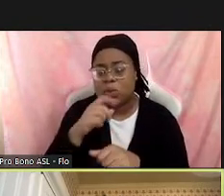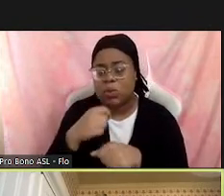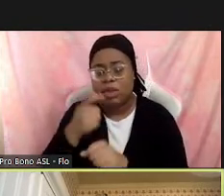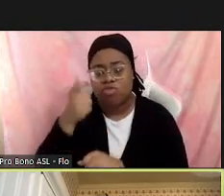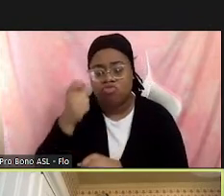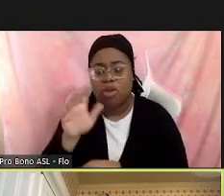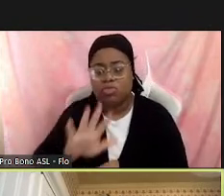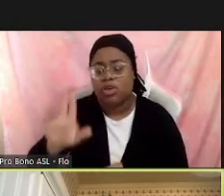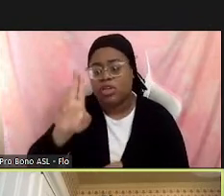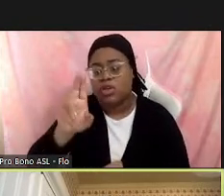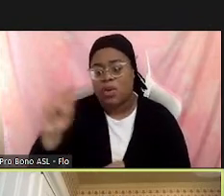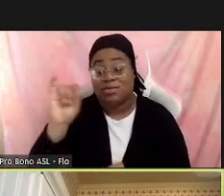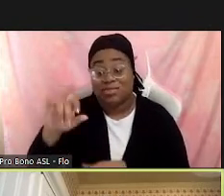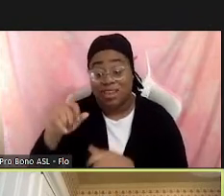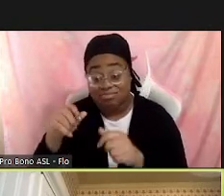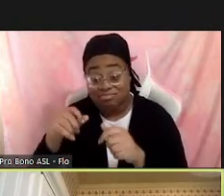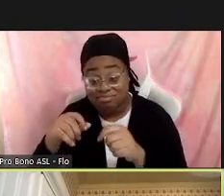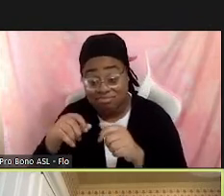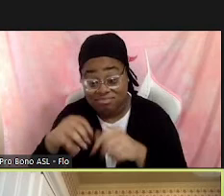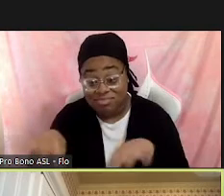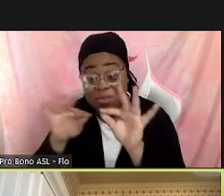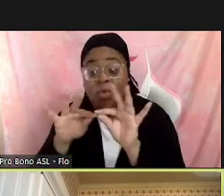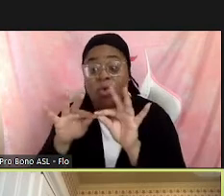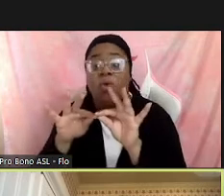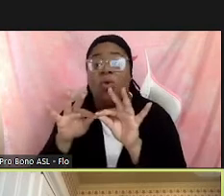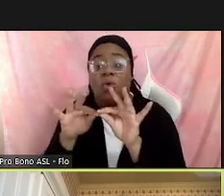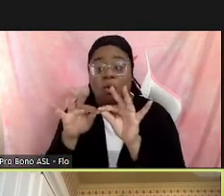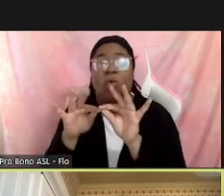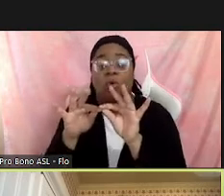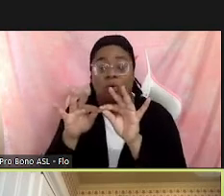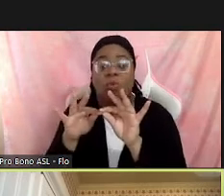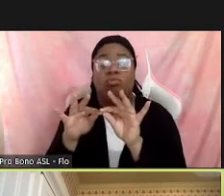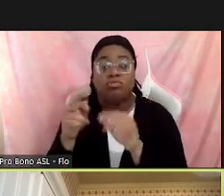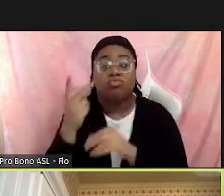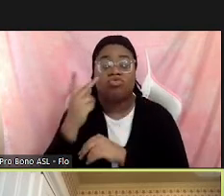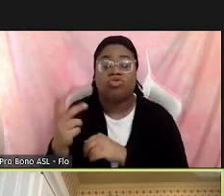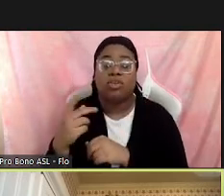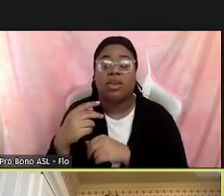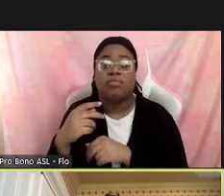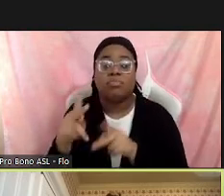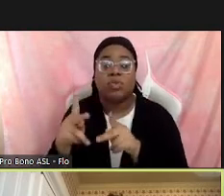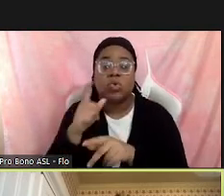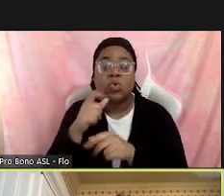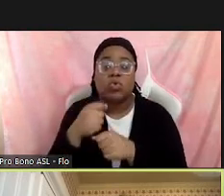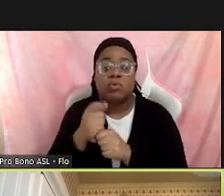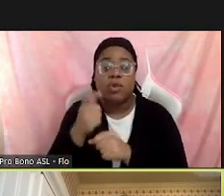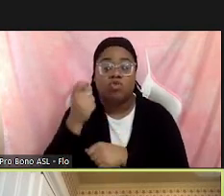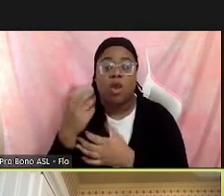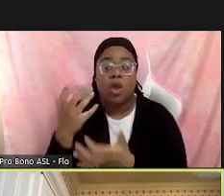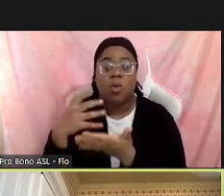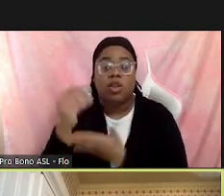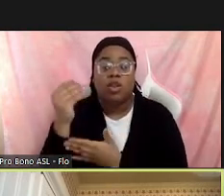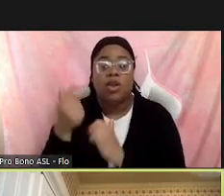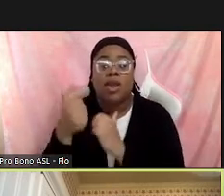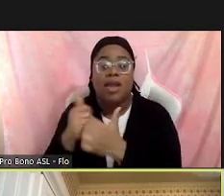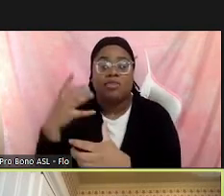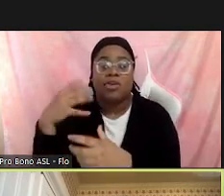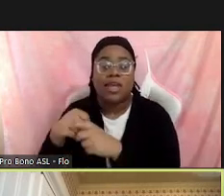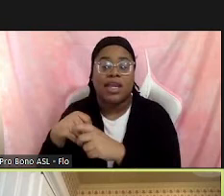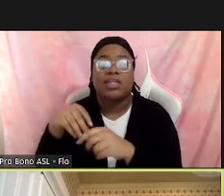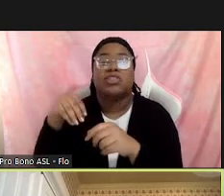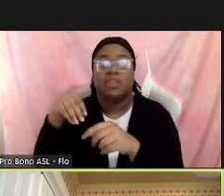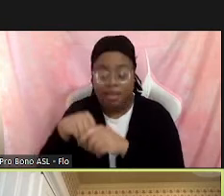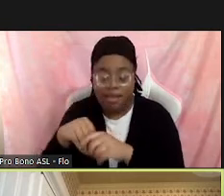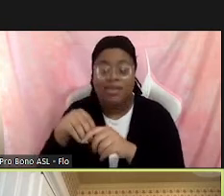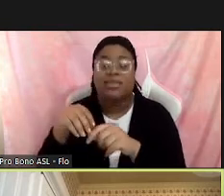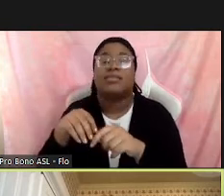it signifies that grant makers are wanting to learn about how they can engage in systems change work